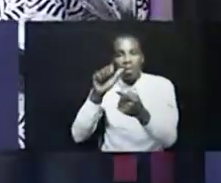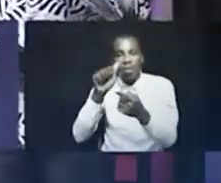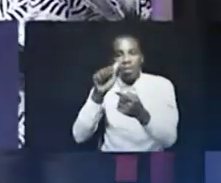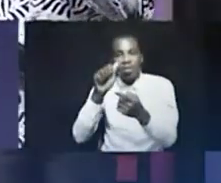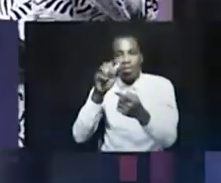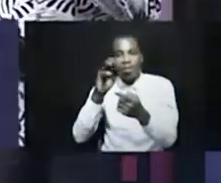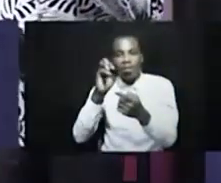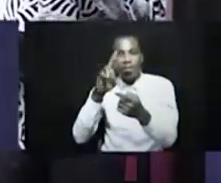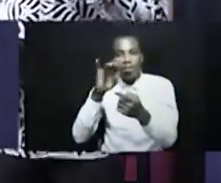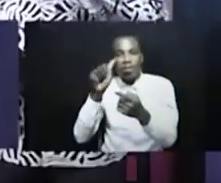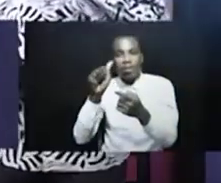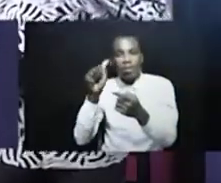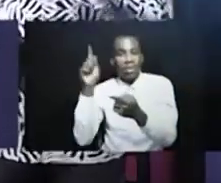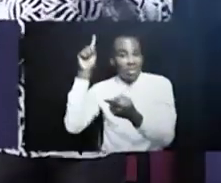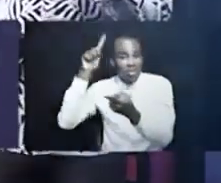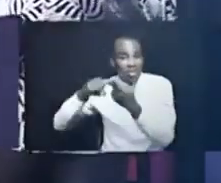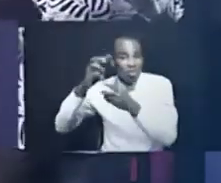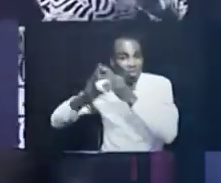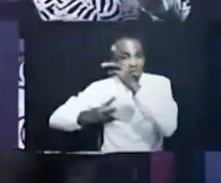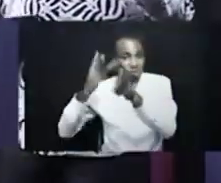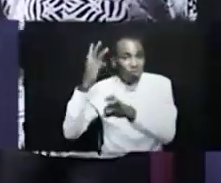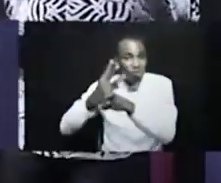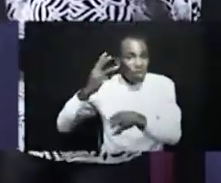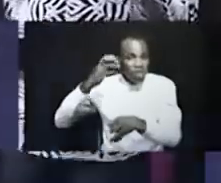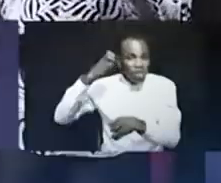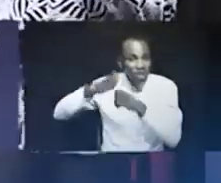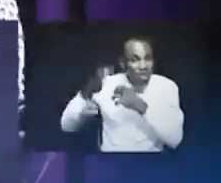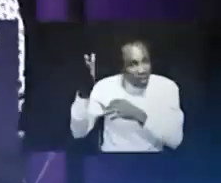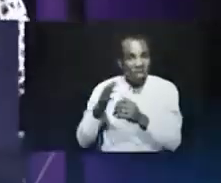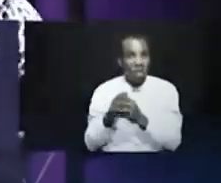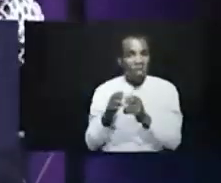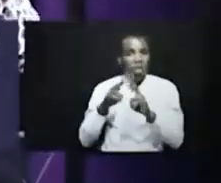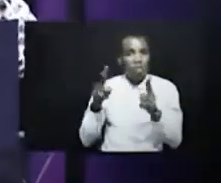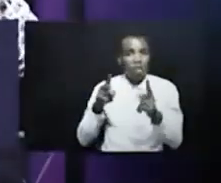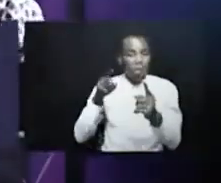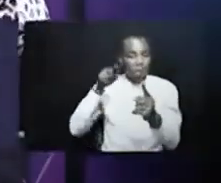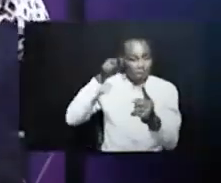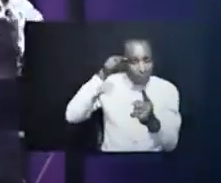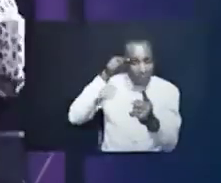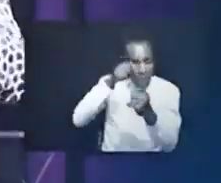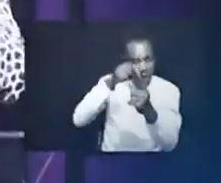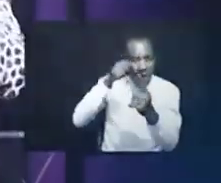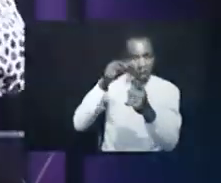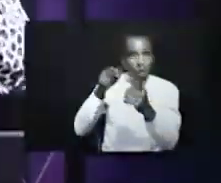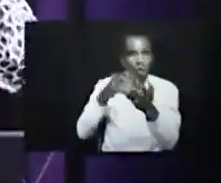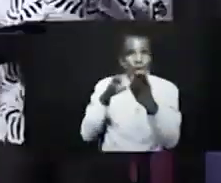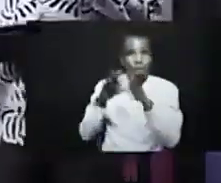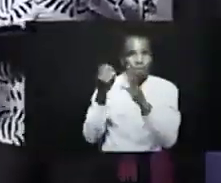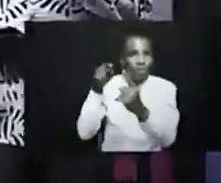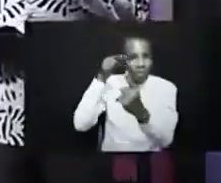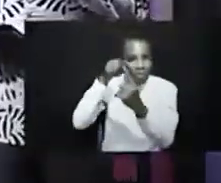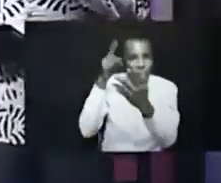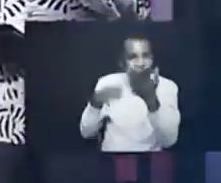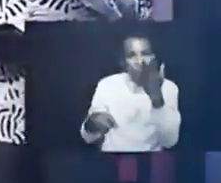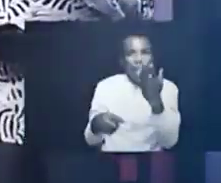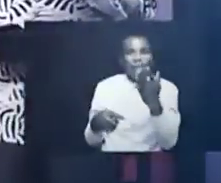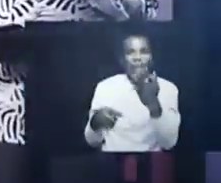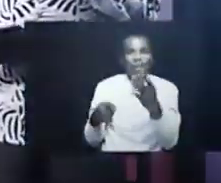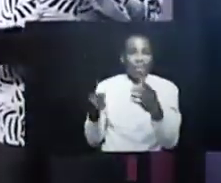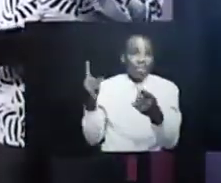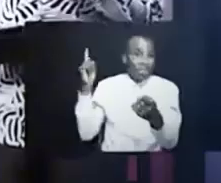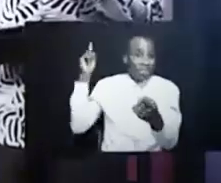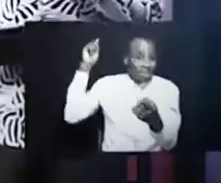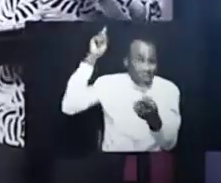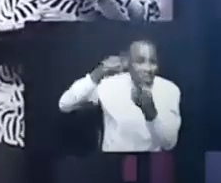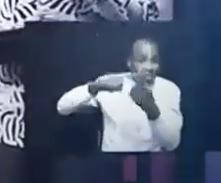the ends of the earth. So the agenda of the power of the Holy Spirit is about the ends of the